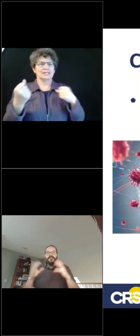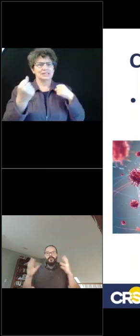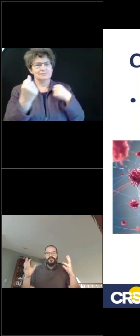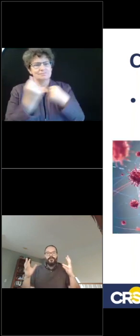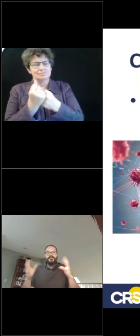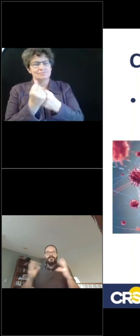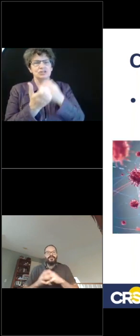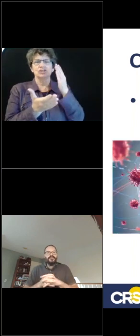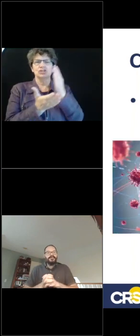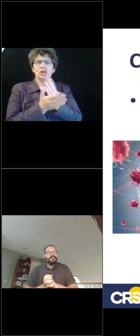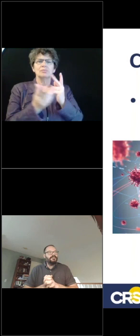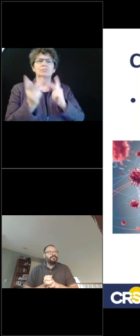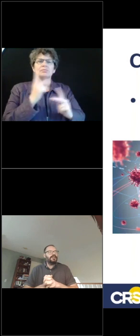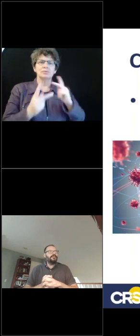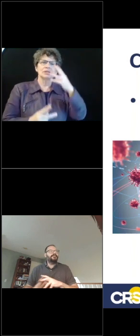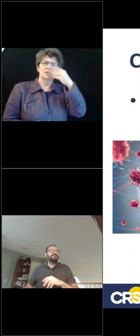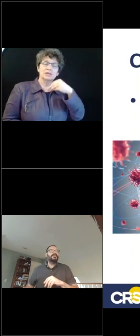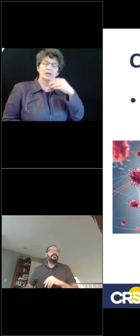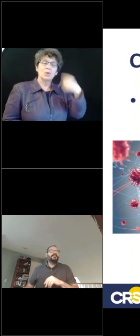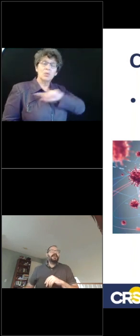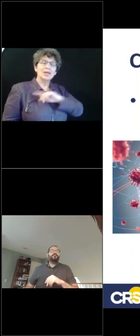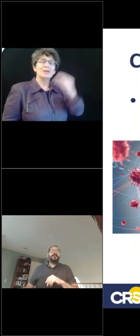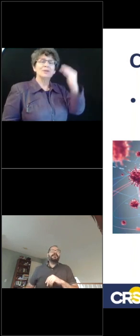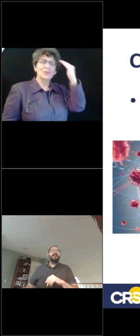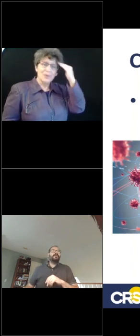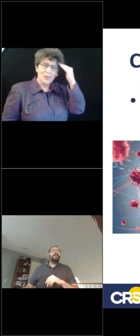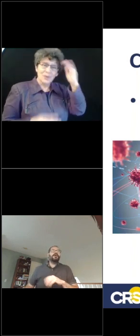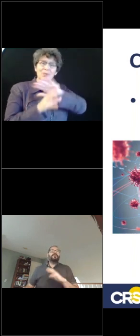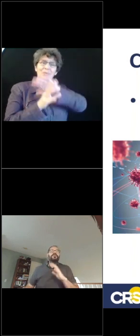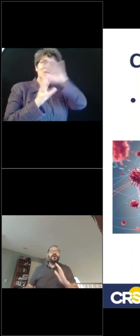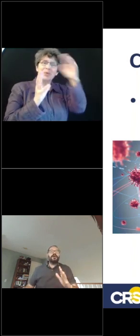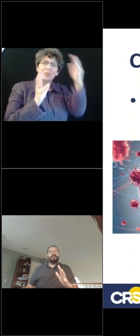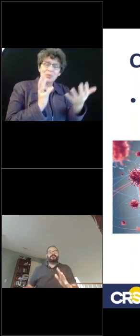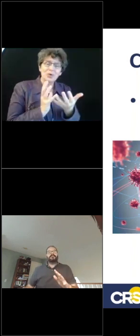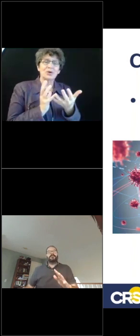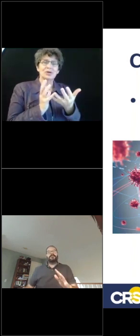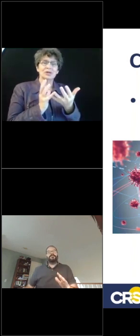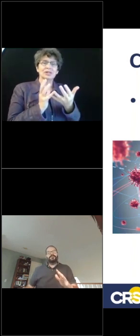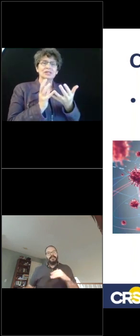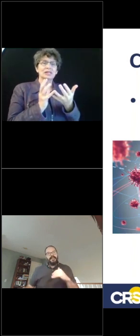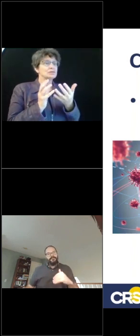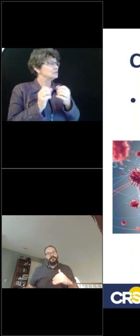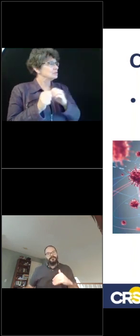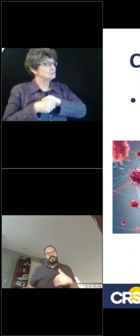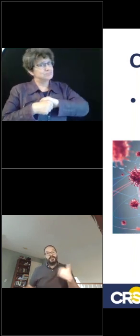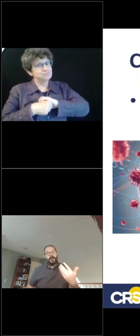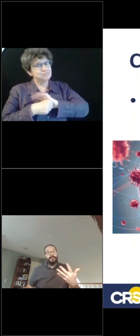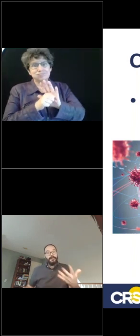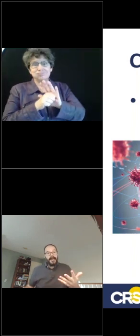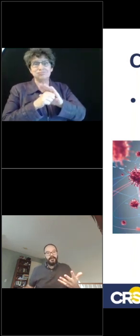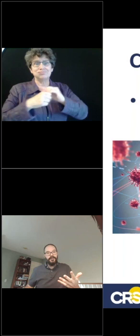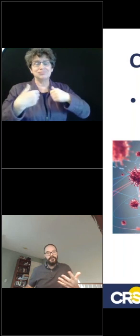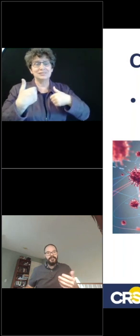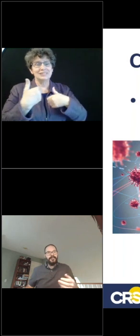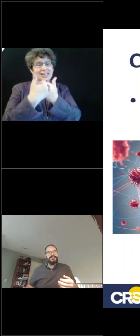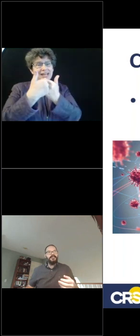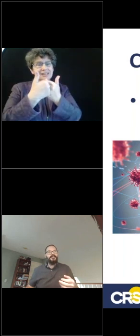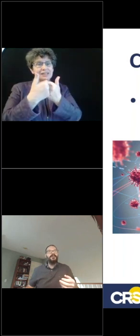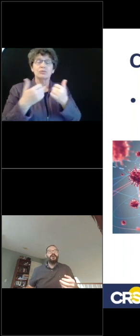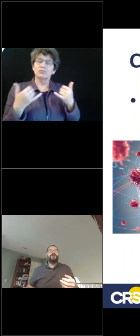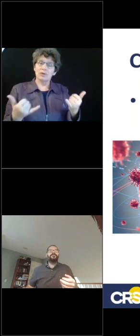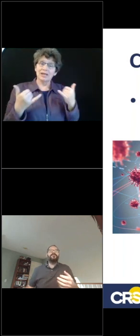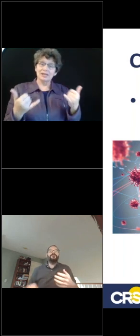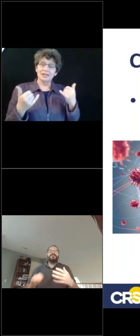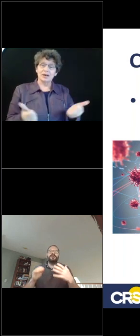know that the world is facing this challenge, and right now a lot of the efforts to combat